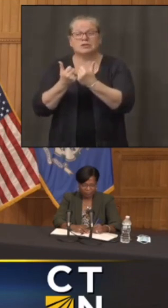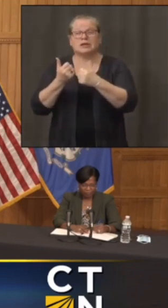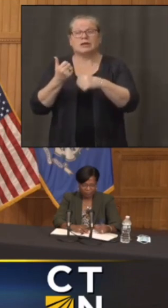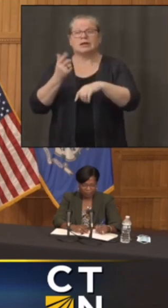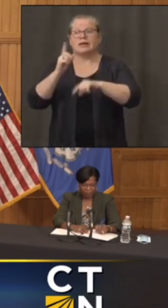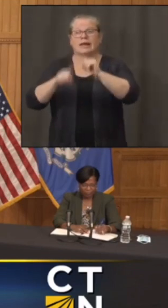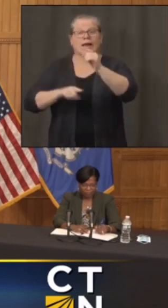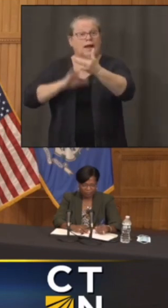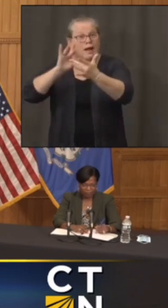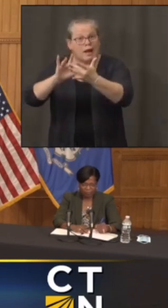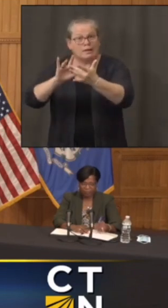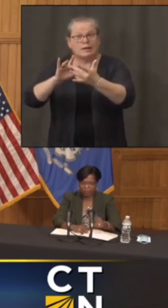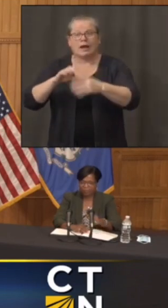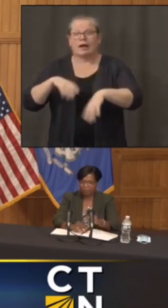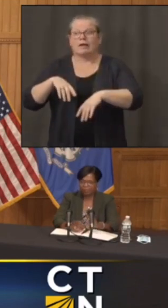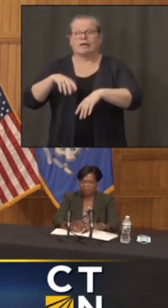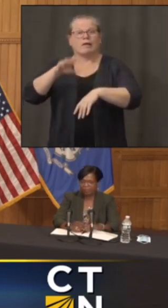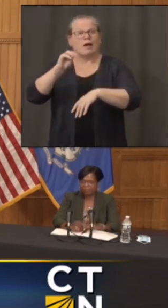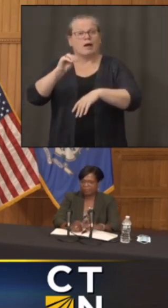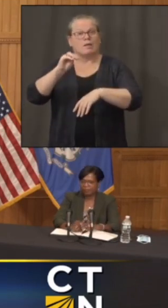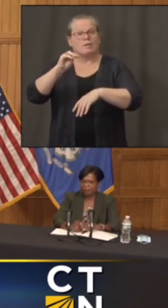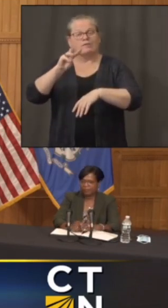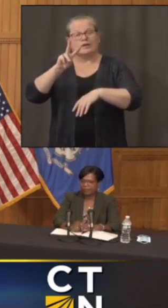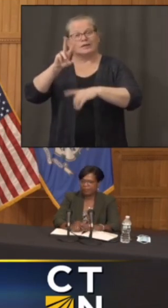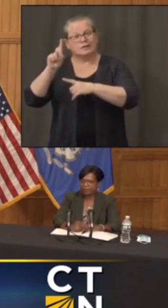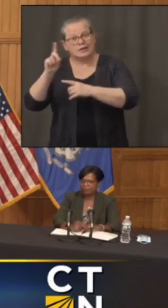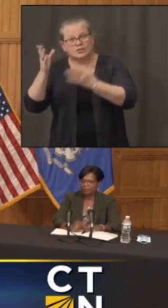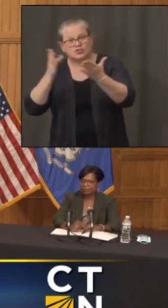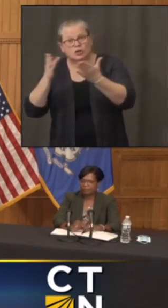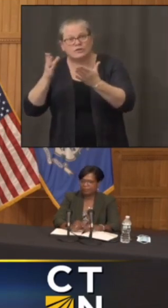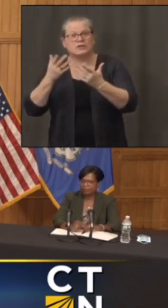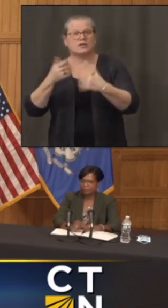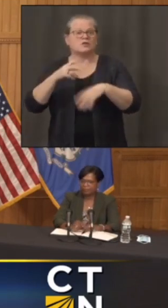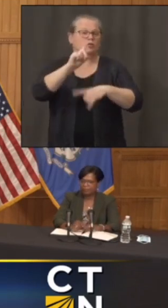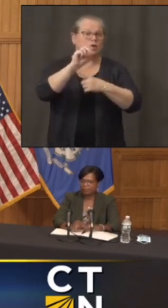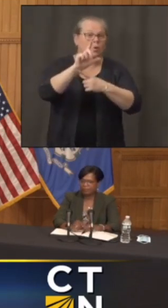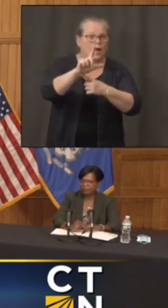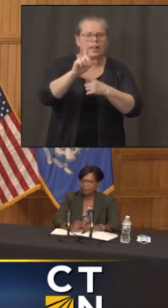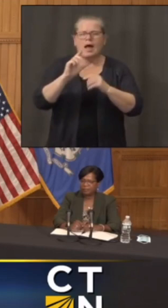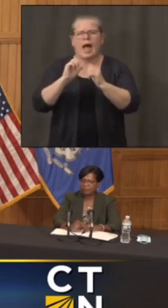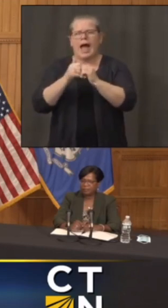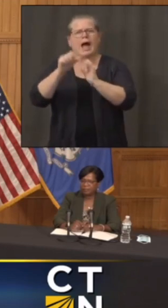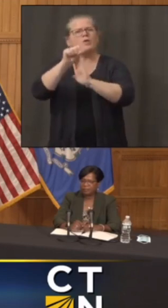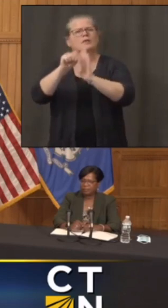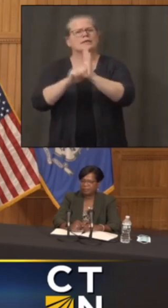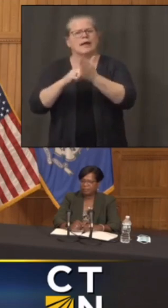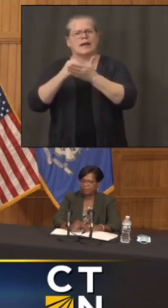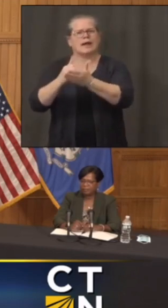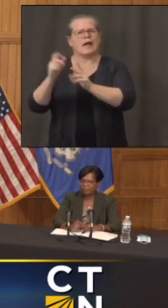or DMV services. What can the state do to help alleviate people's stress?